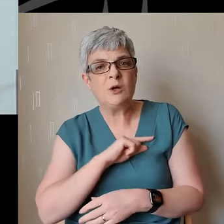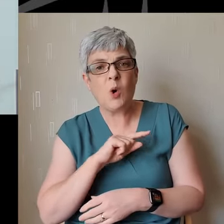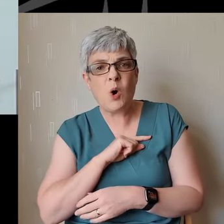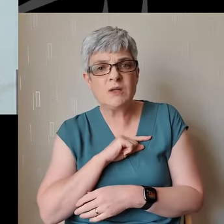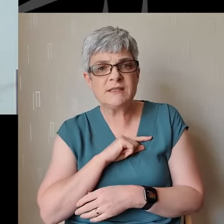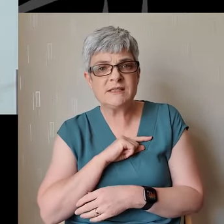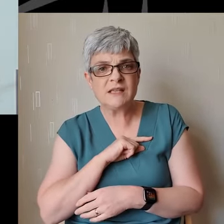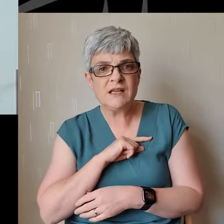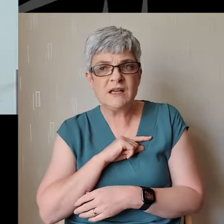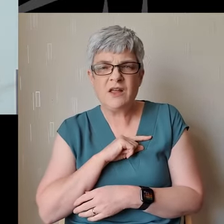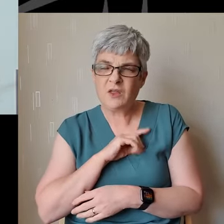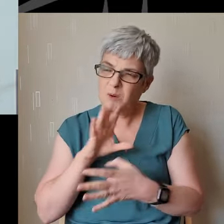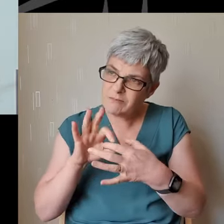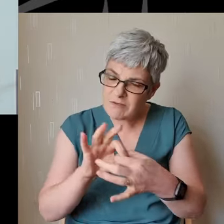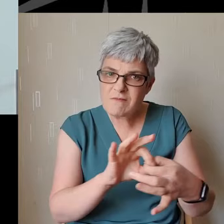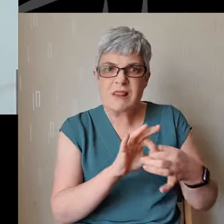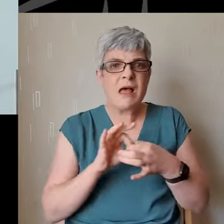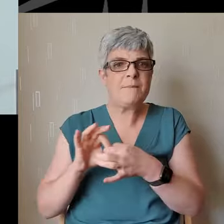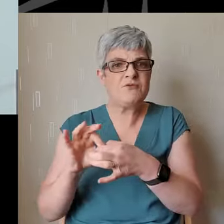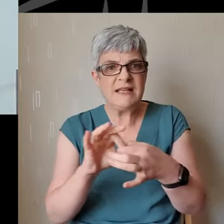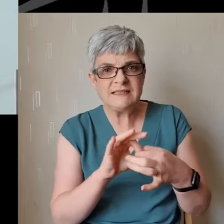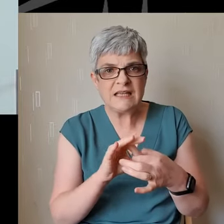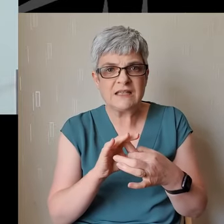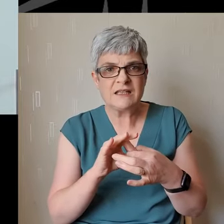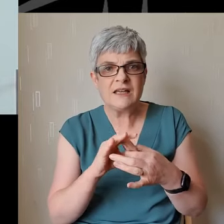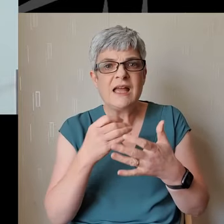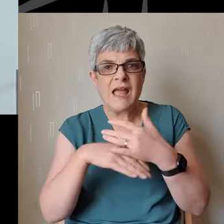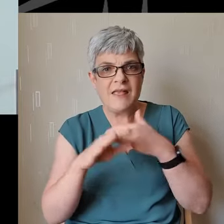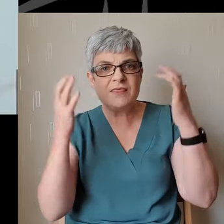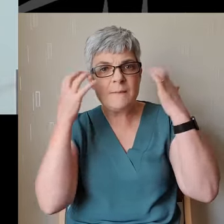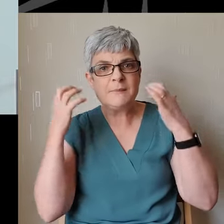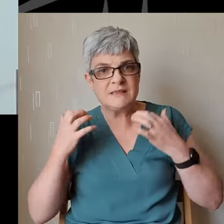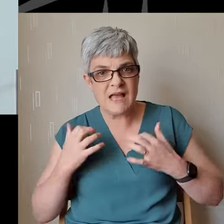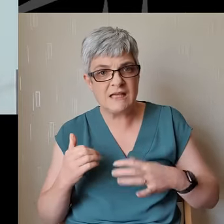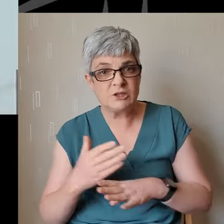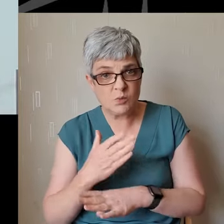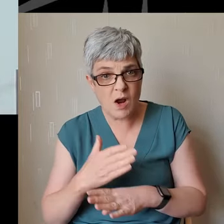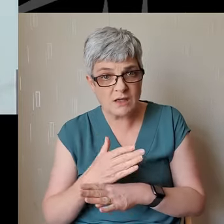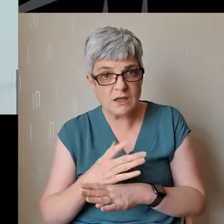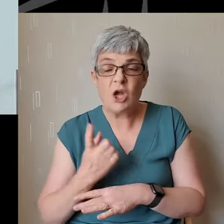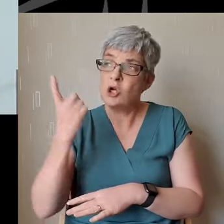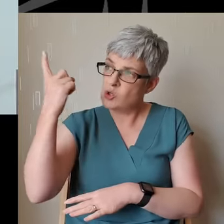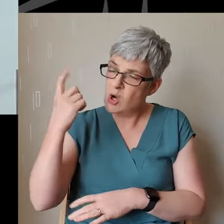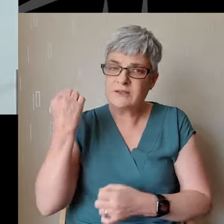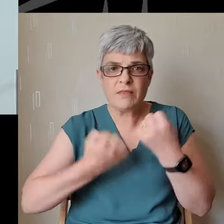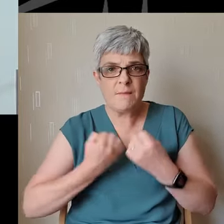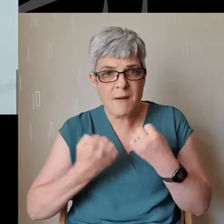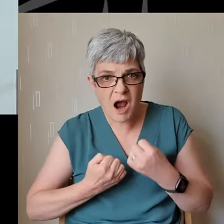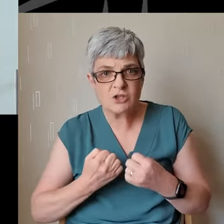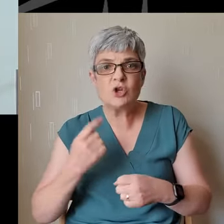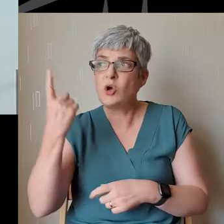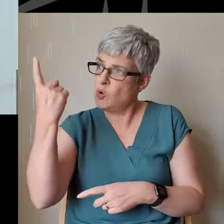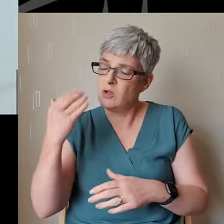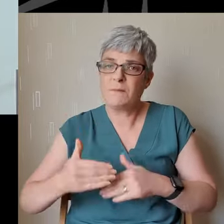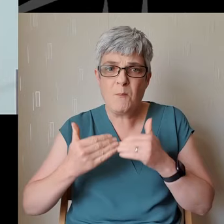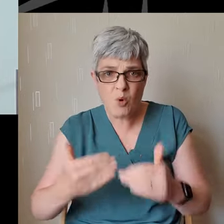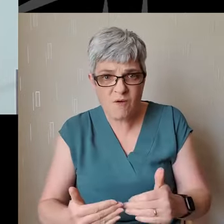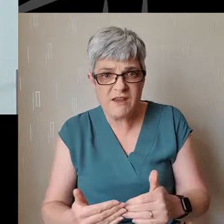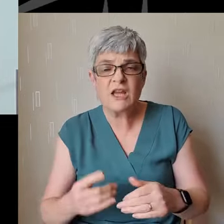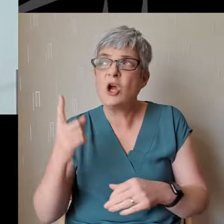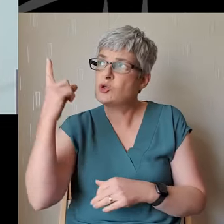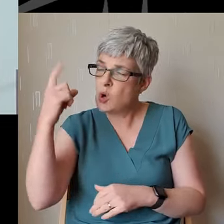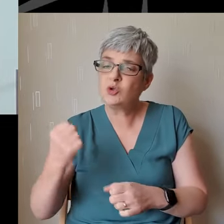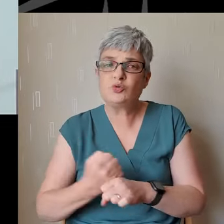joining with, they were collaborating in the Messiah's work. God's on the march, God's on the move, God's doing things. And